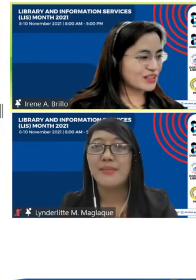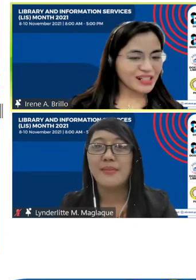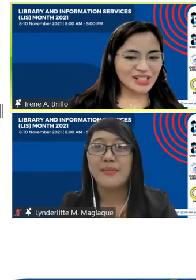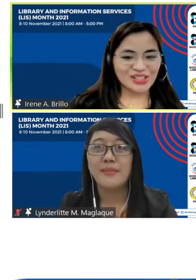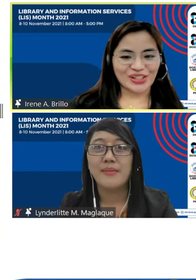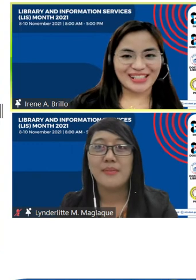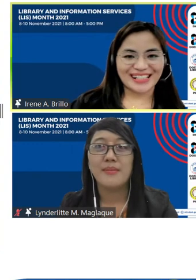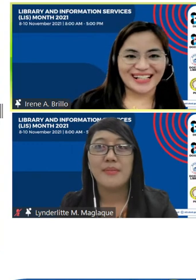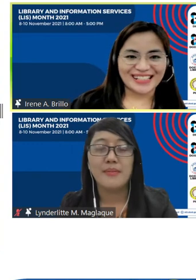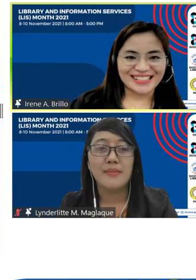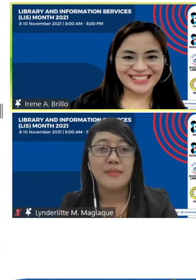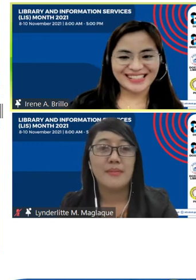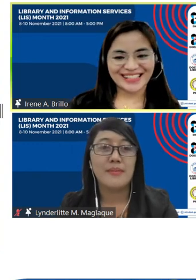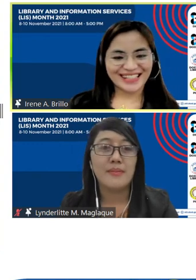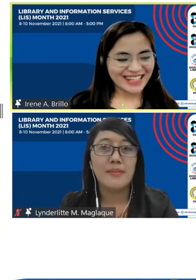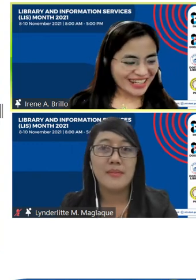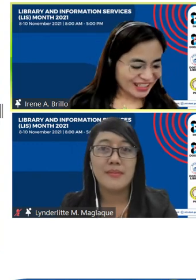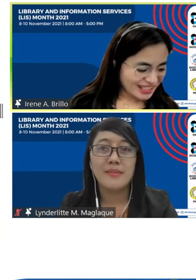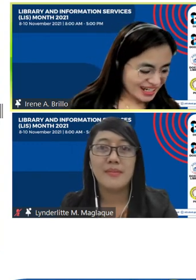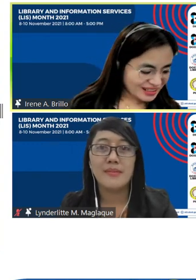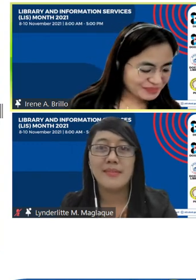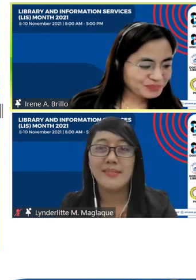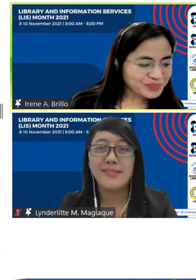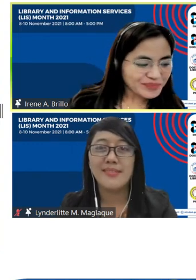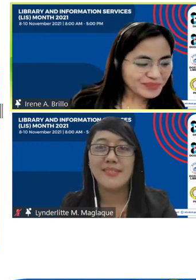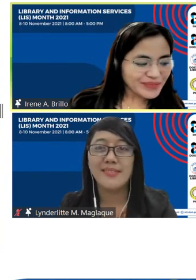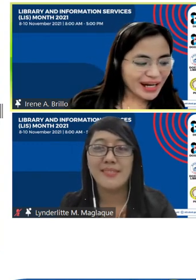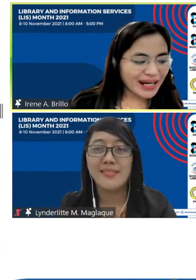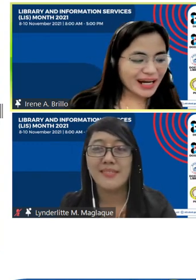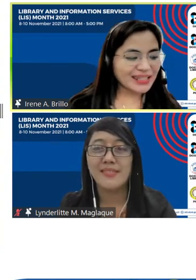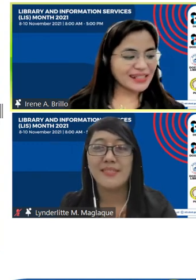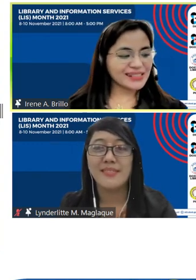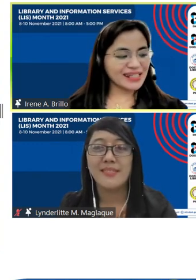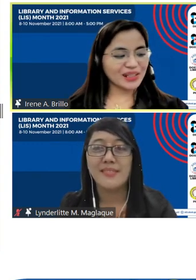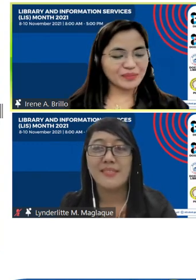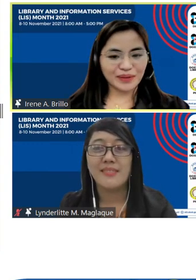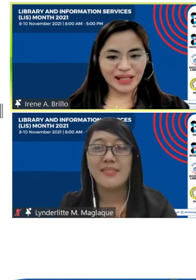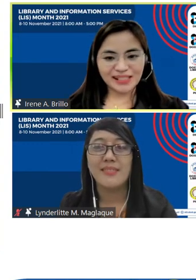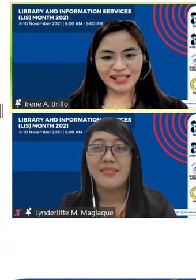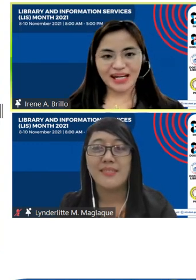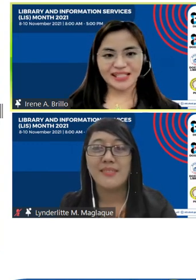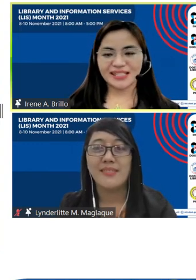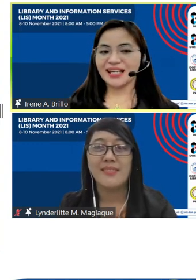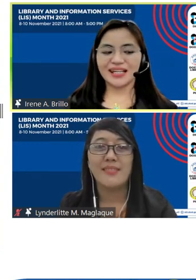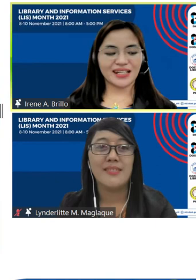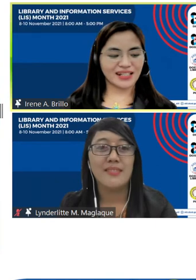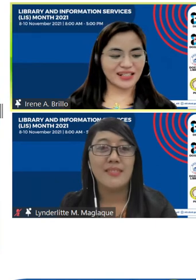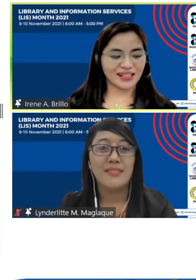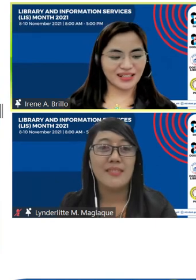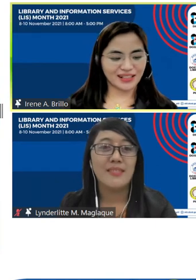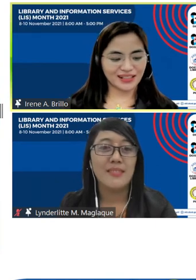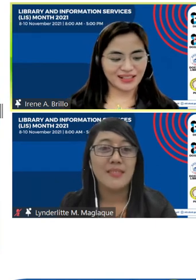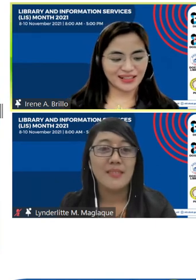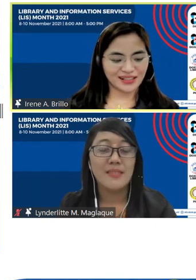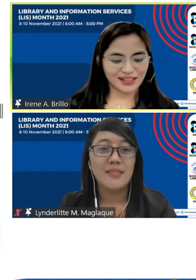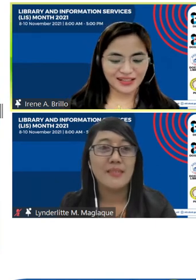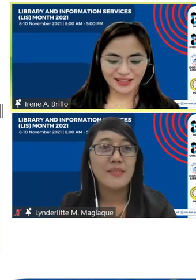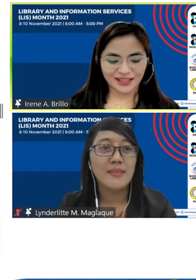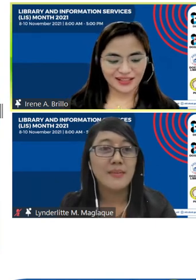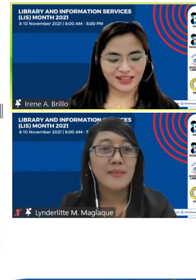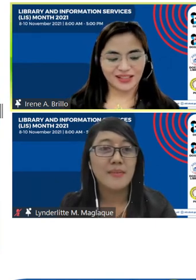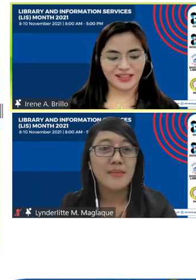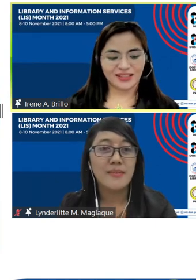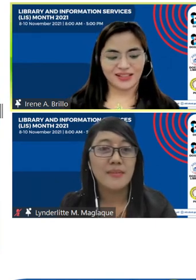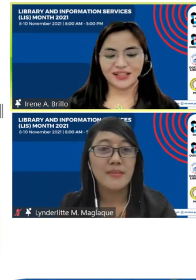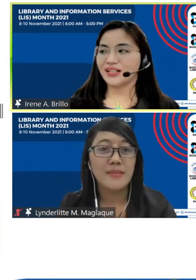much for joining us. Ayan. Ang ating second place ay si